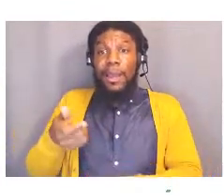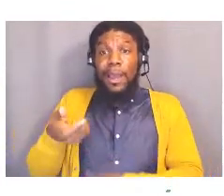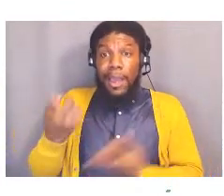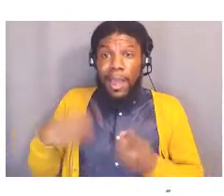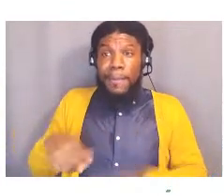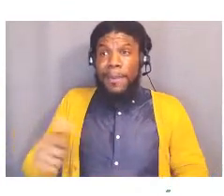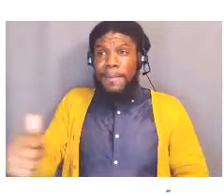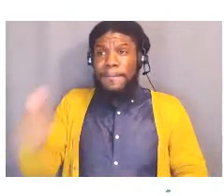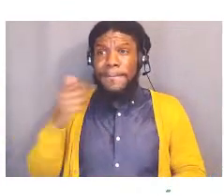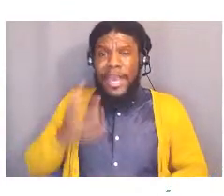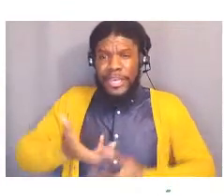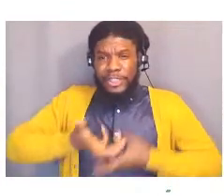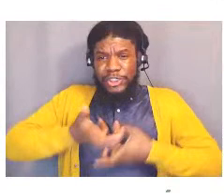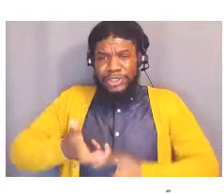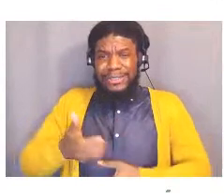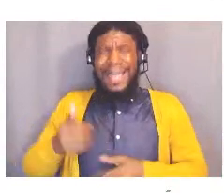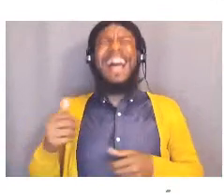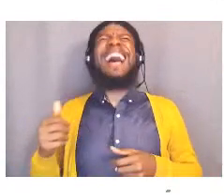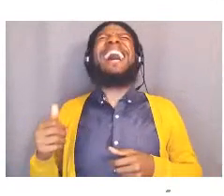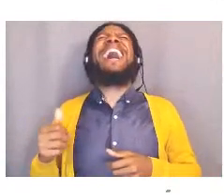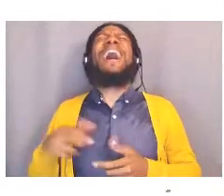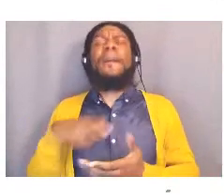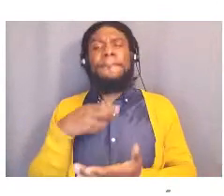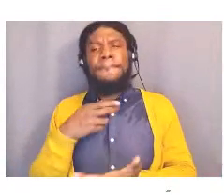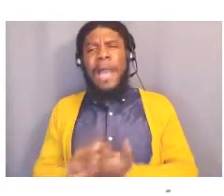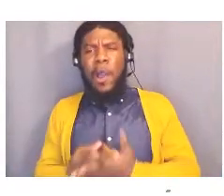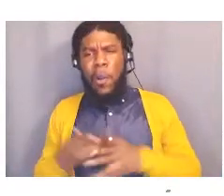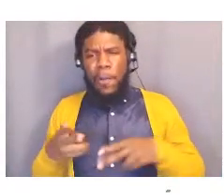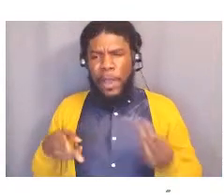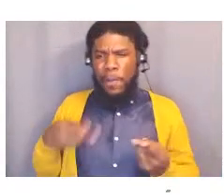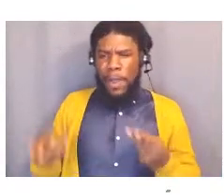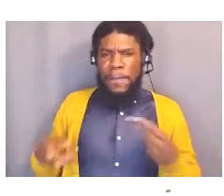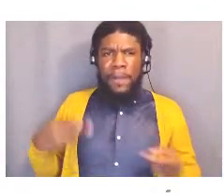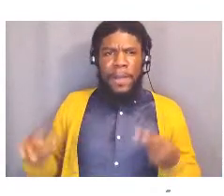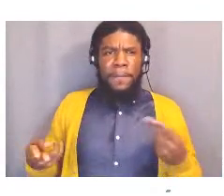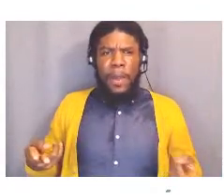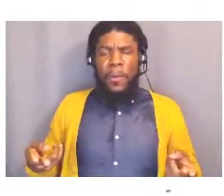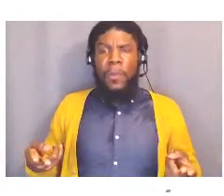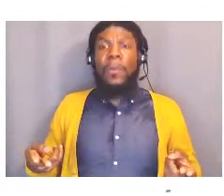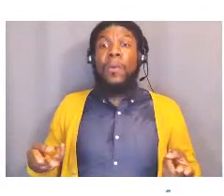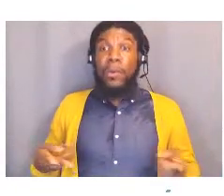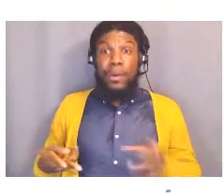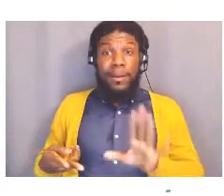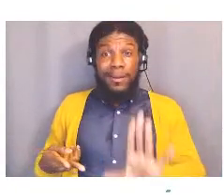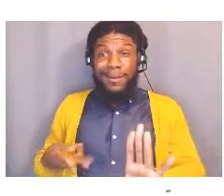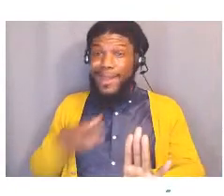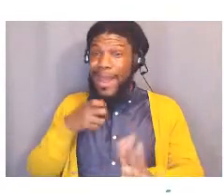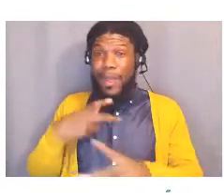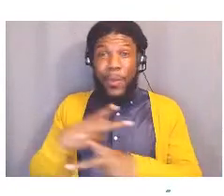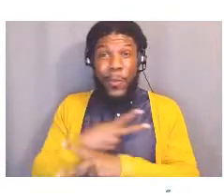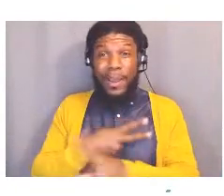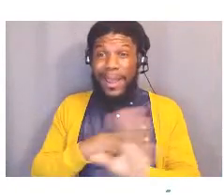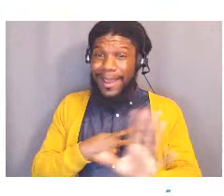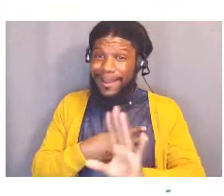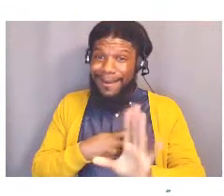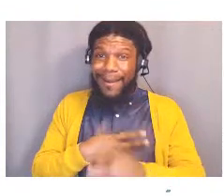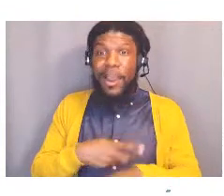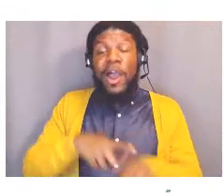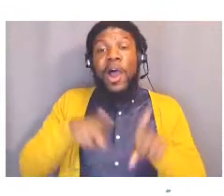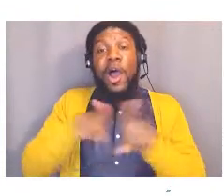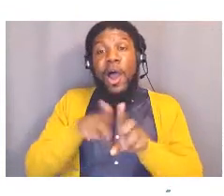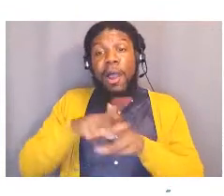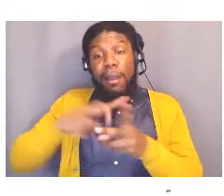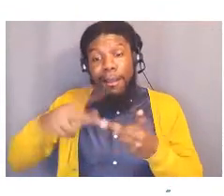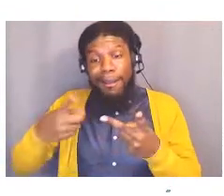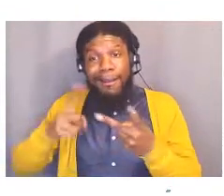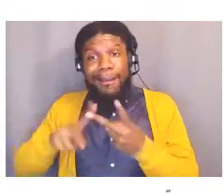hose knocked them to the ground. But that was not the worst. They also had canine